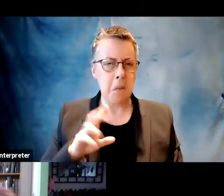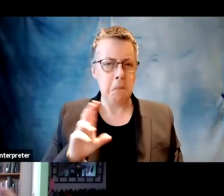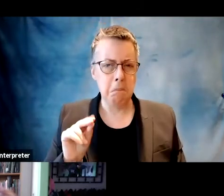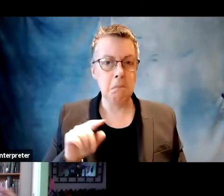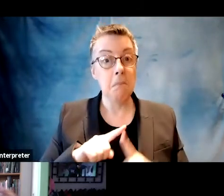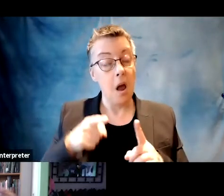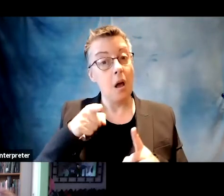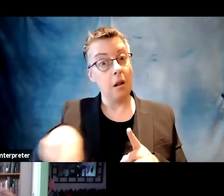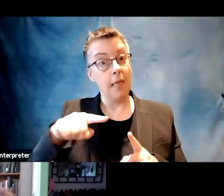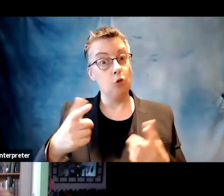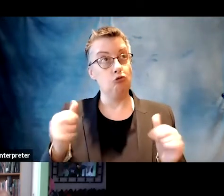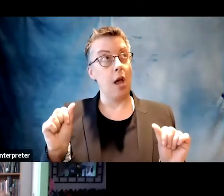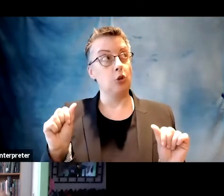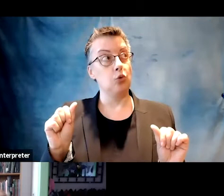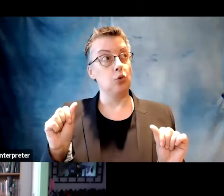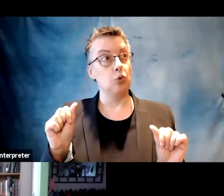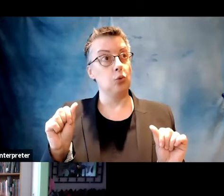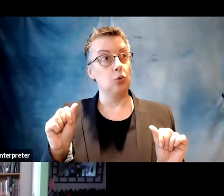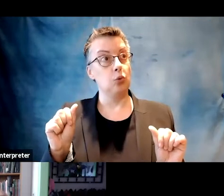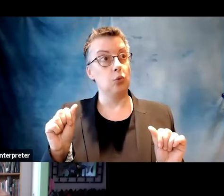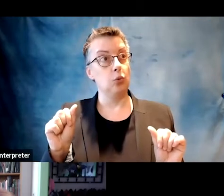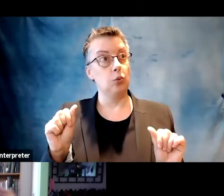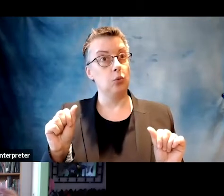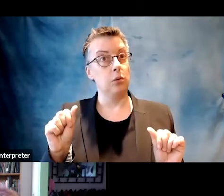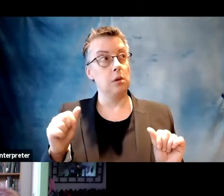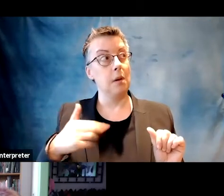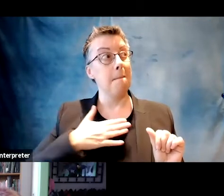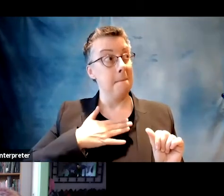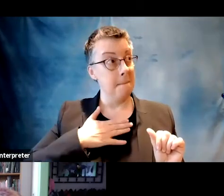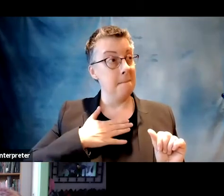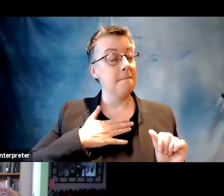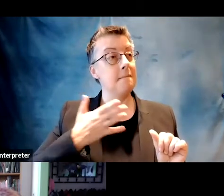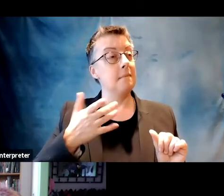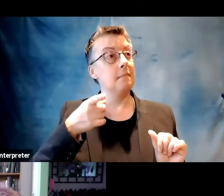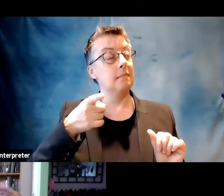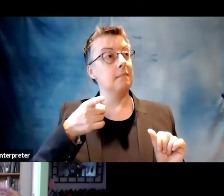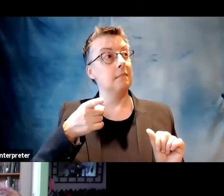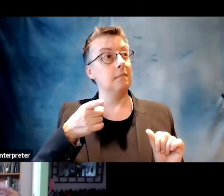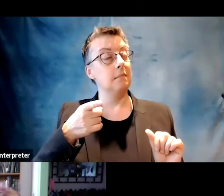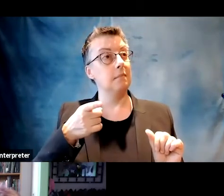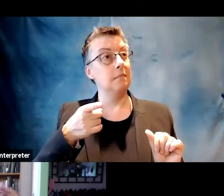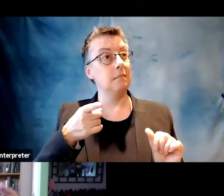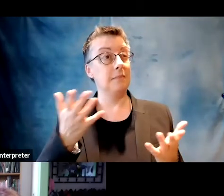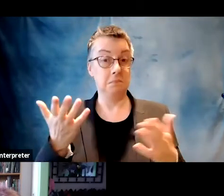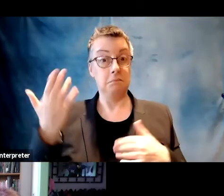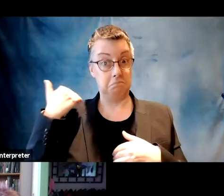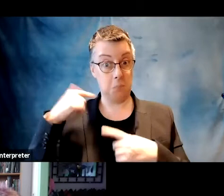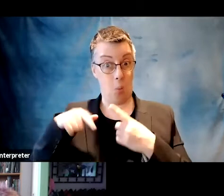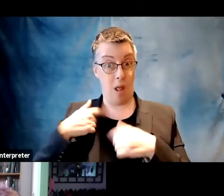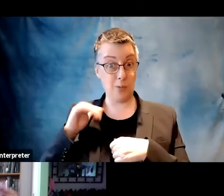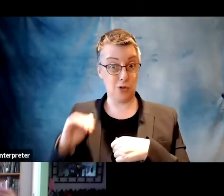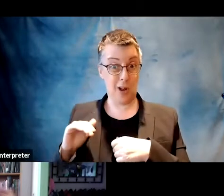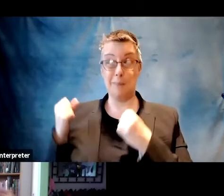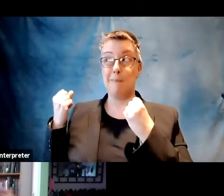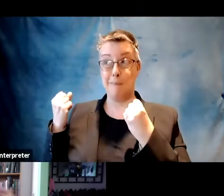to, as with almost all disabled people, um, at the time that I was a child